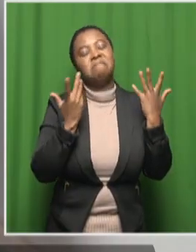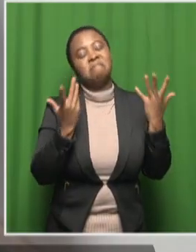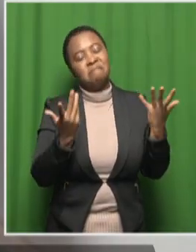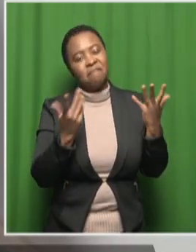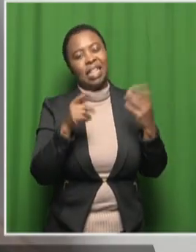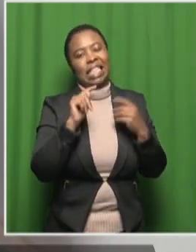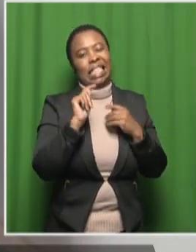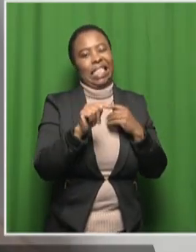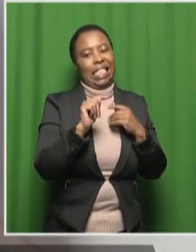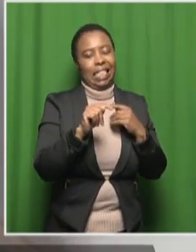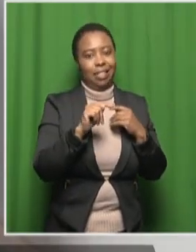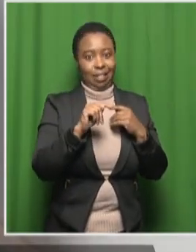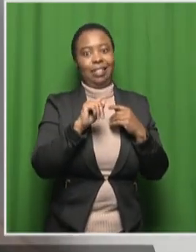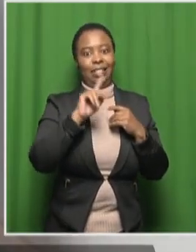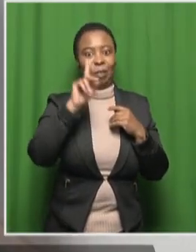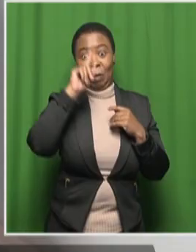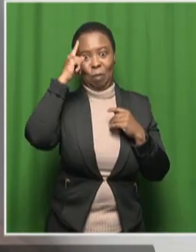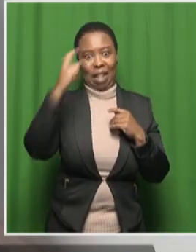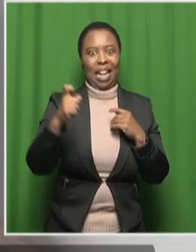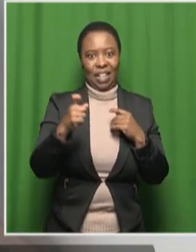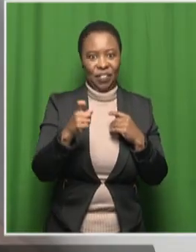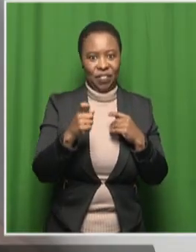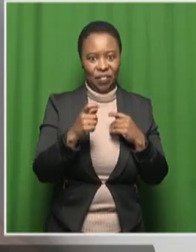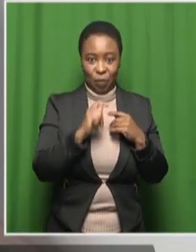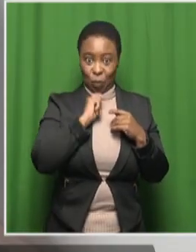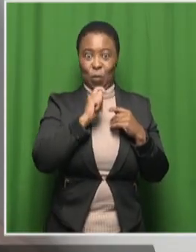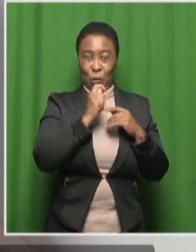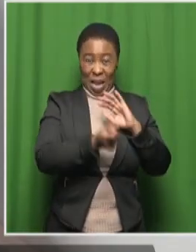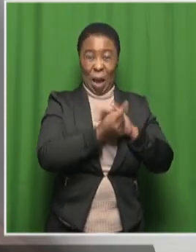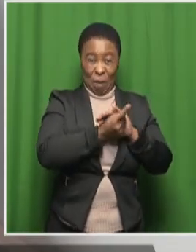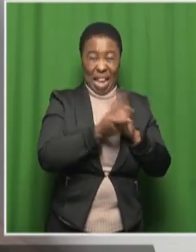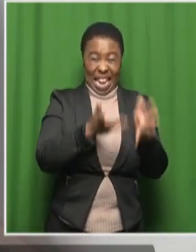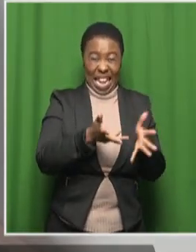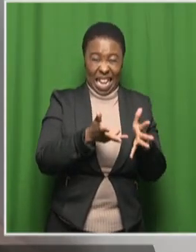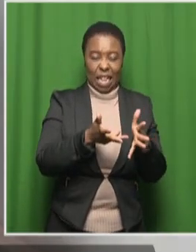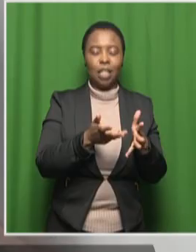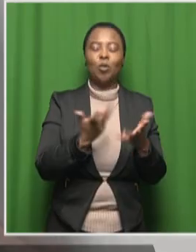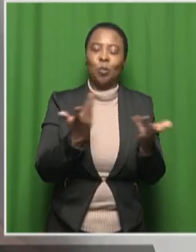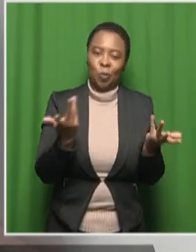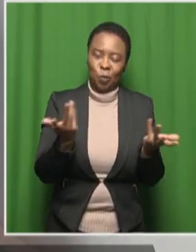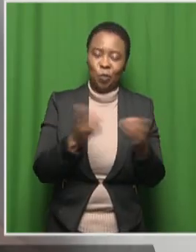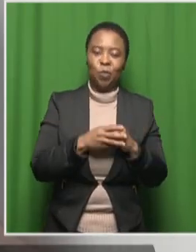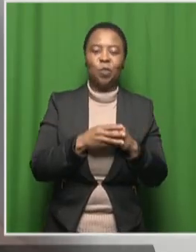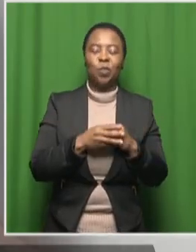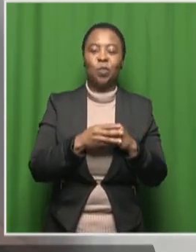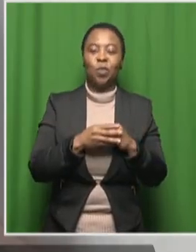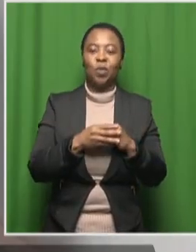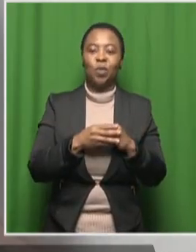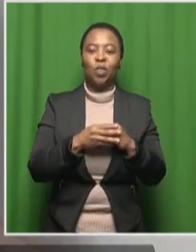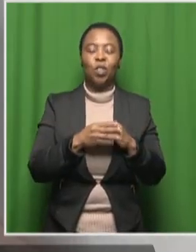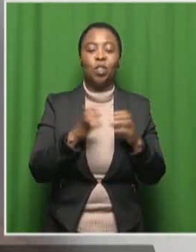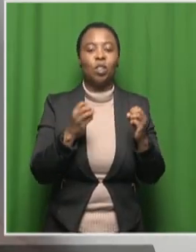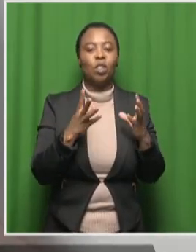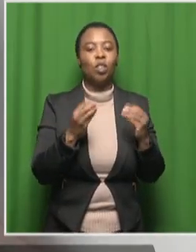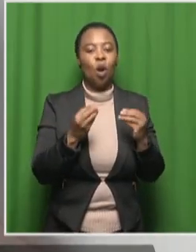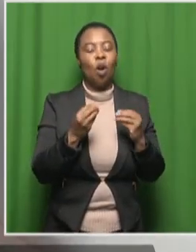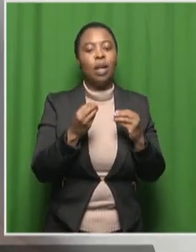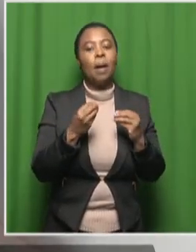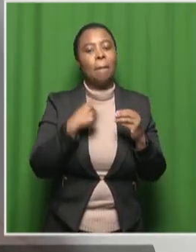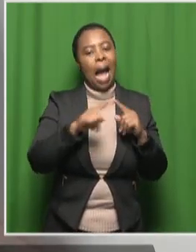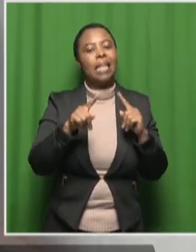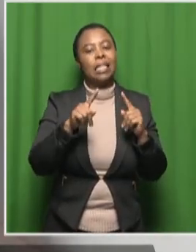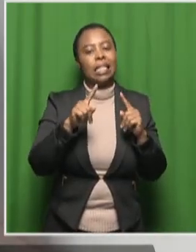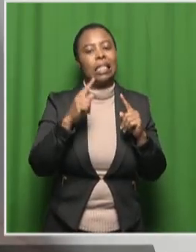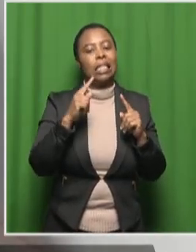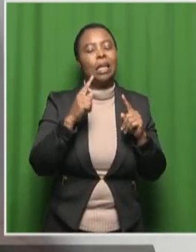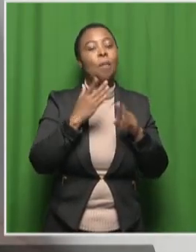very unbelievable. But yeah, I think the two are super huge because I've always wanted it.